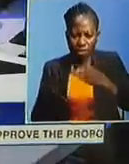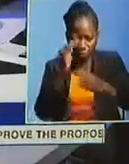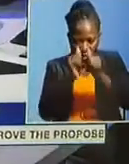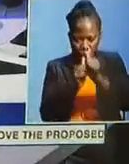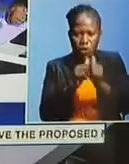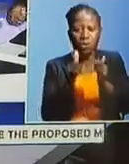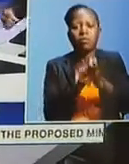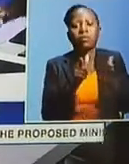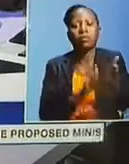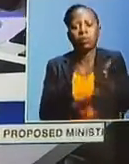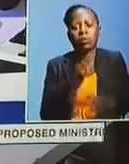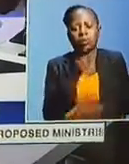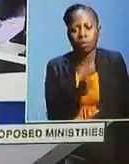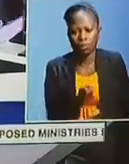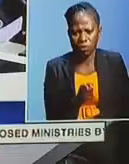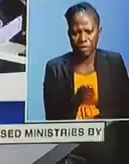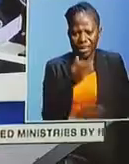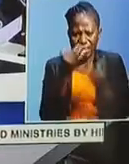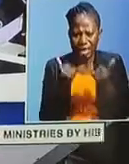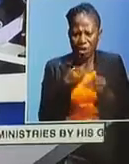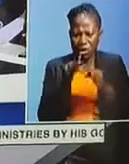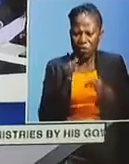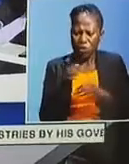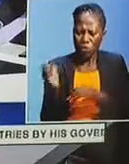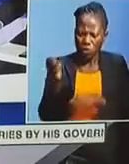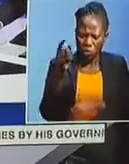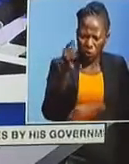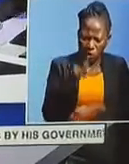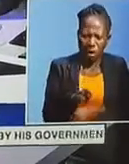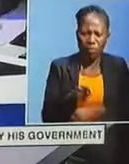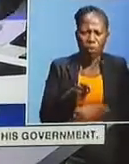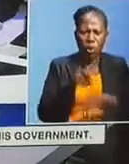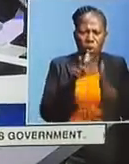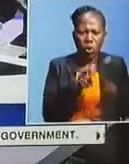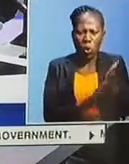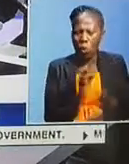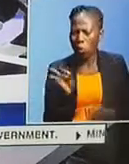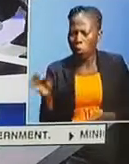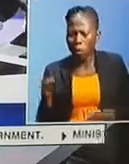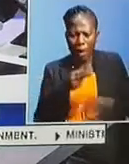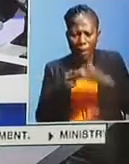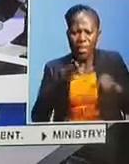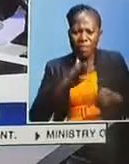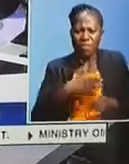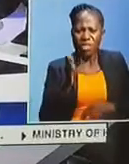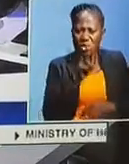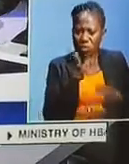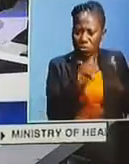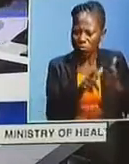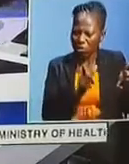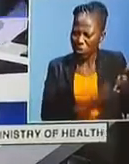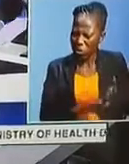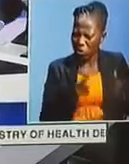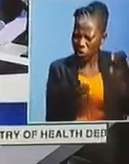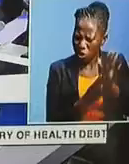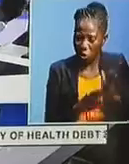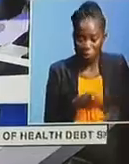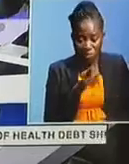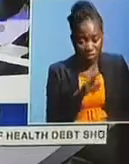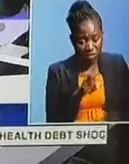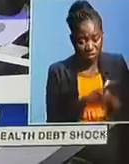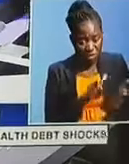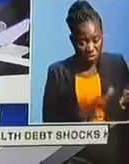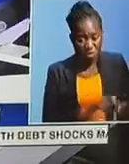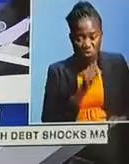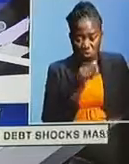Because if you come and you overstep your jurisdiction, I'll be able to point you to the law or direct your mind to the law, that the law does not allow you to